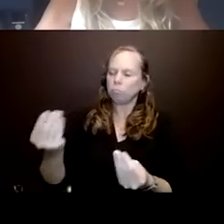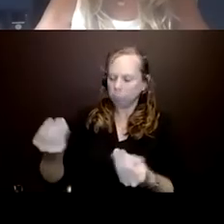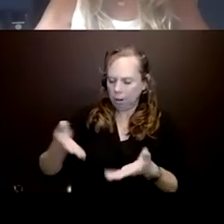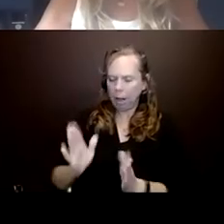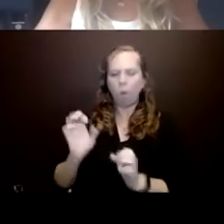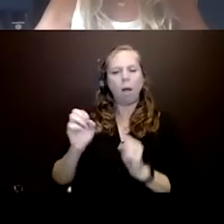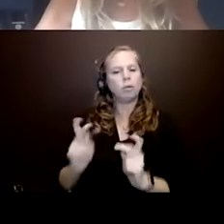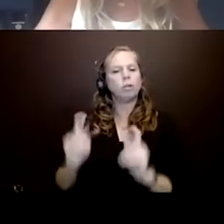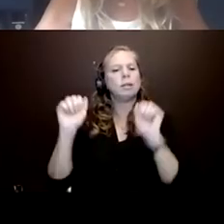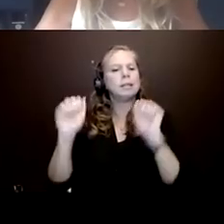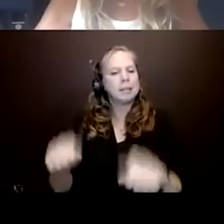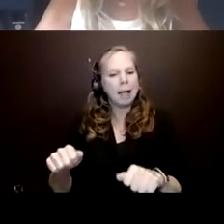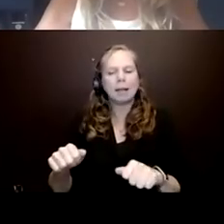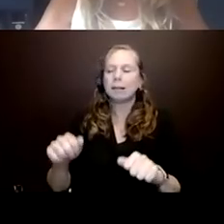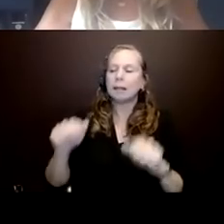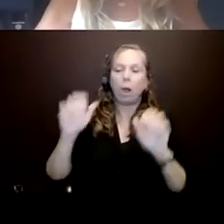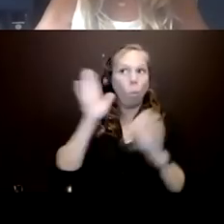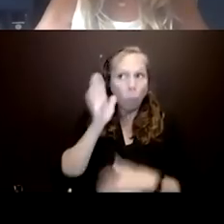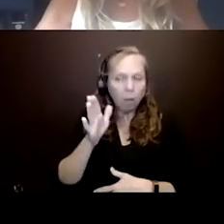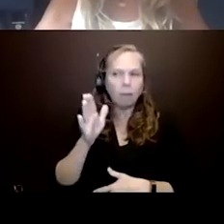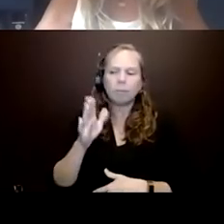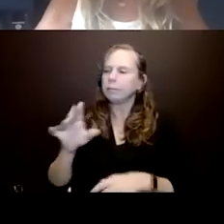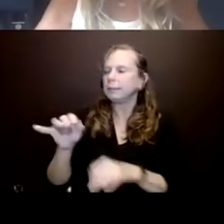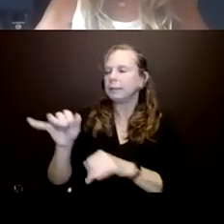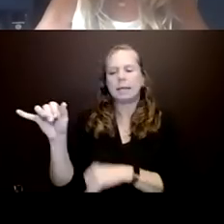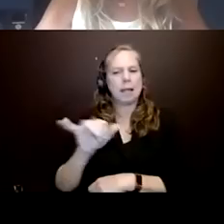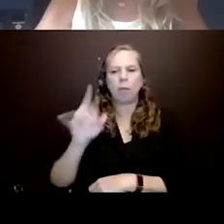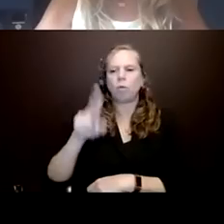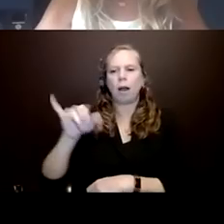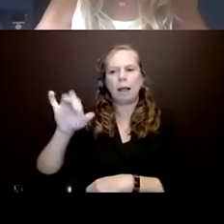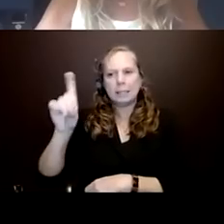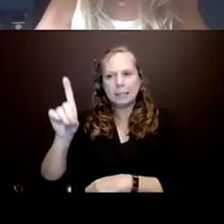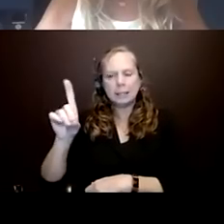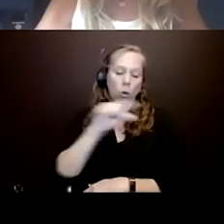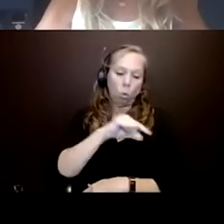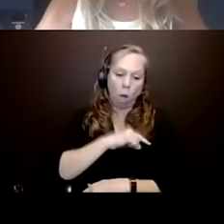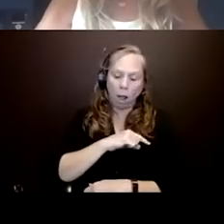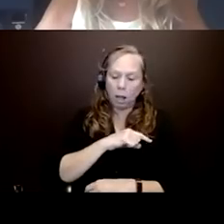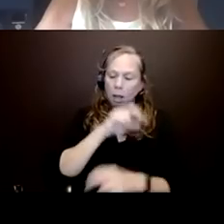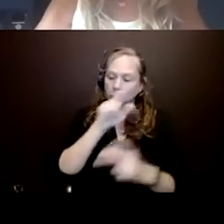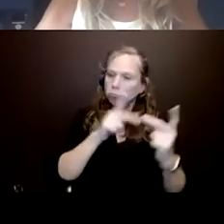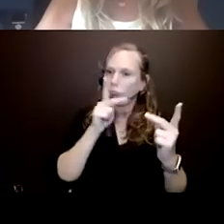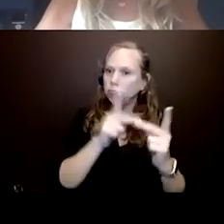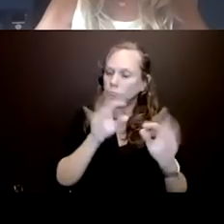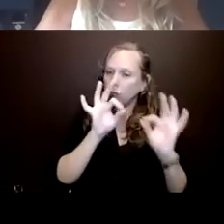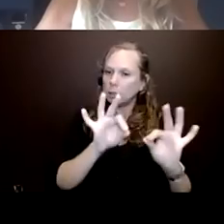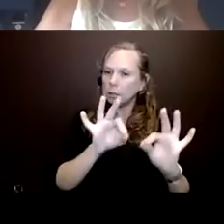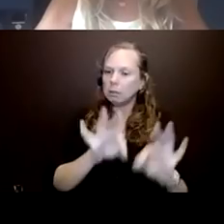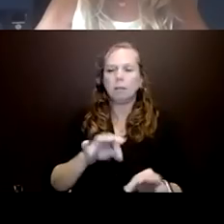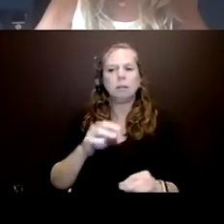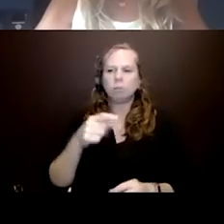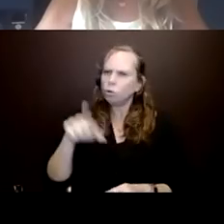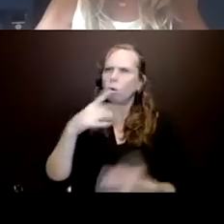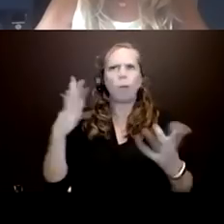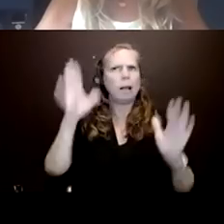we can and will be the same Round Rock ISD with regards to the quality of excellence you can expect from us each and every day.